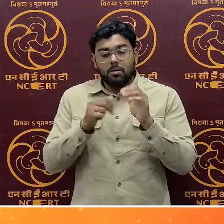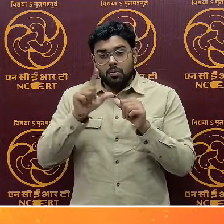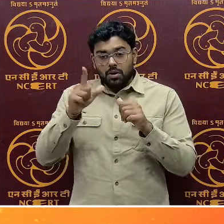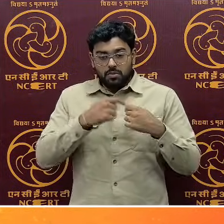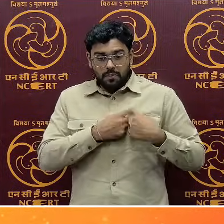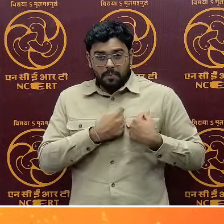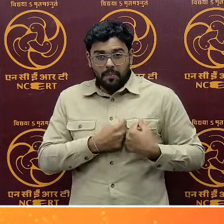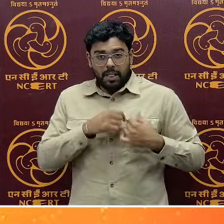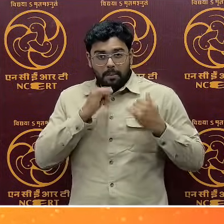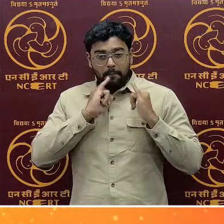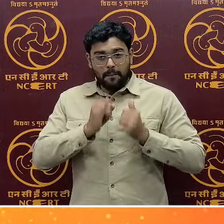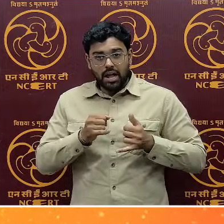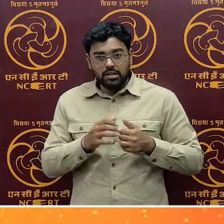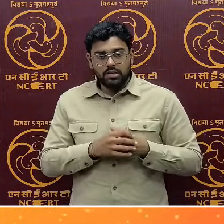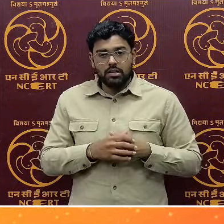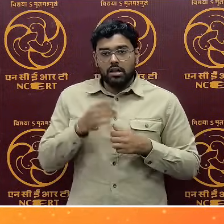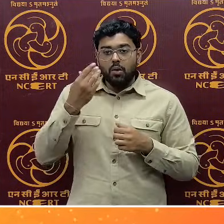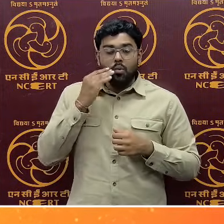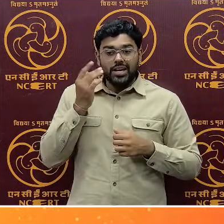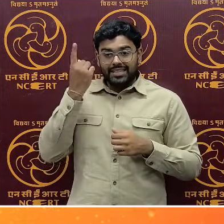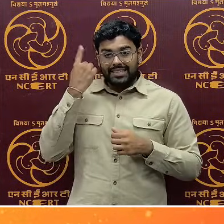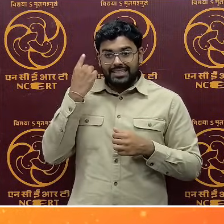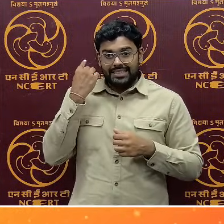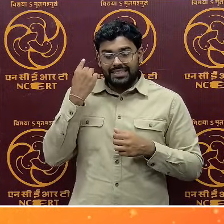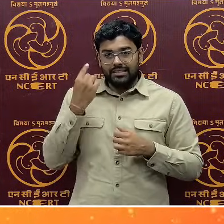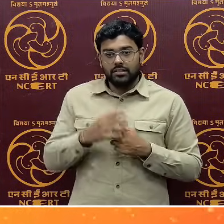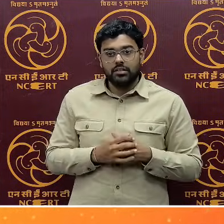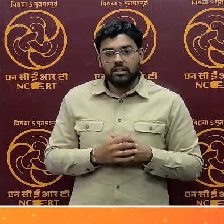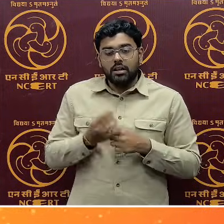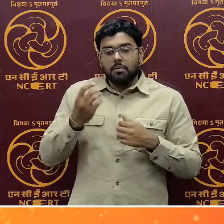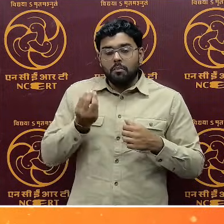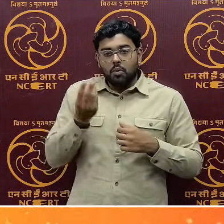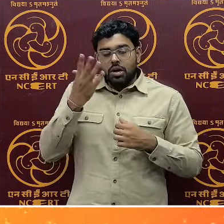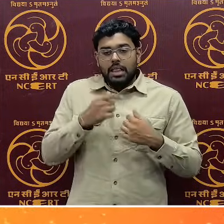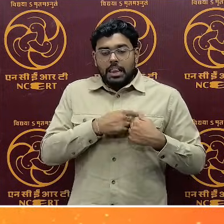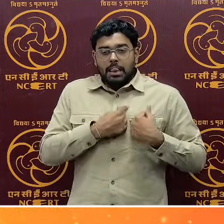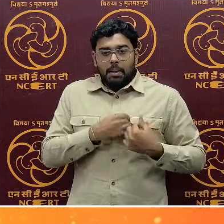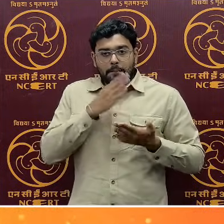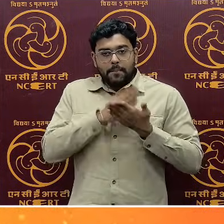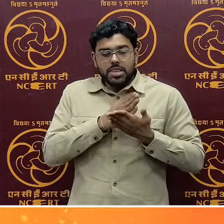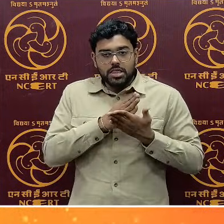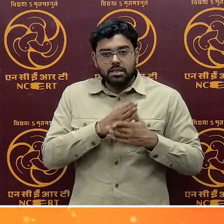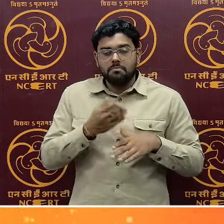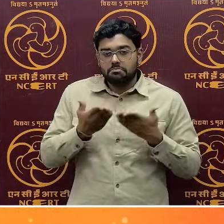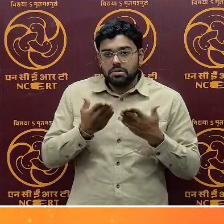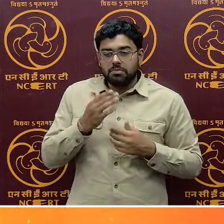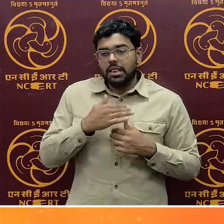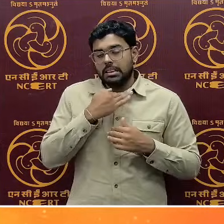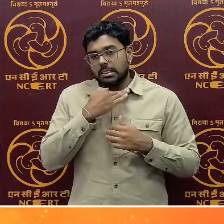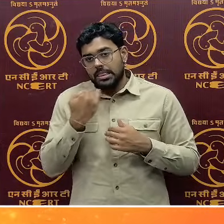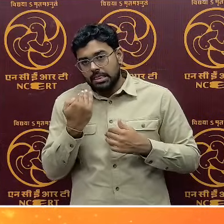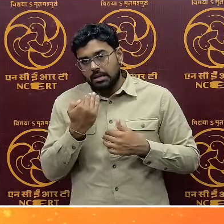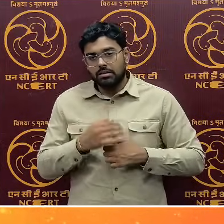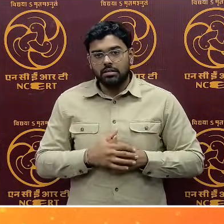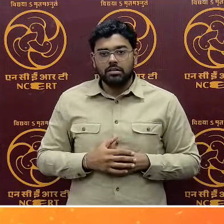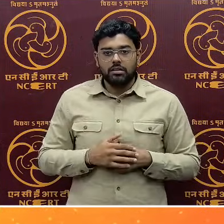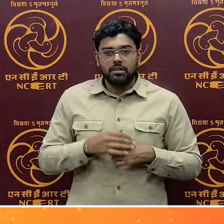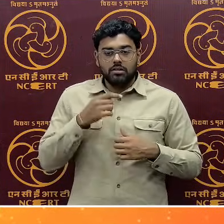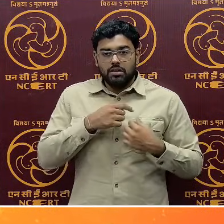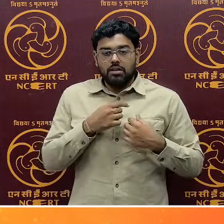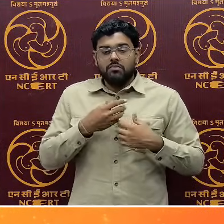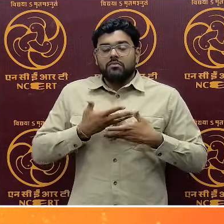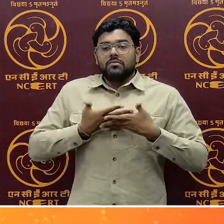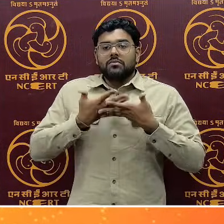many years. Yesterday morning he had a stroke. He must have realized he was dying. With his